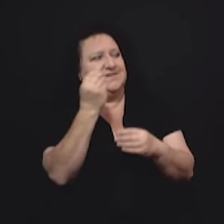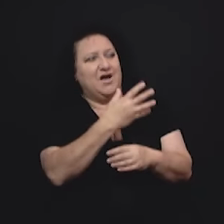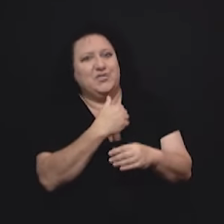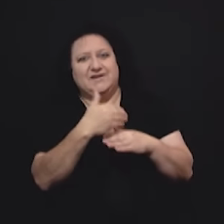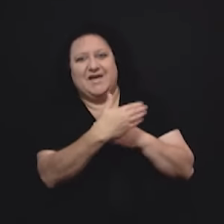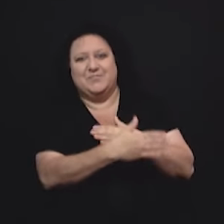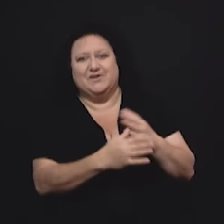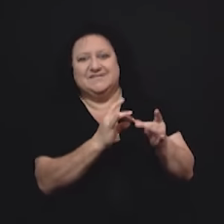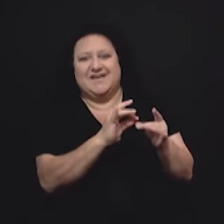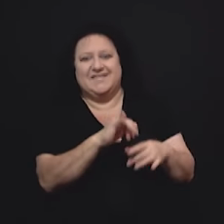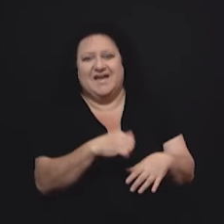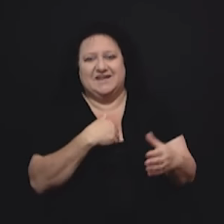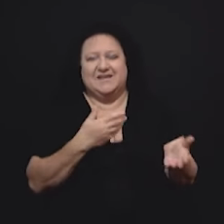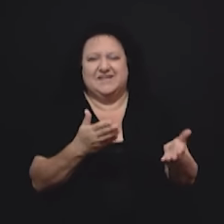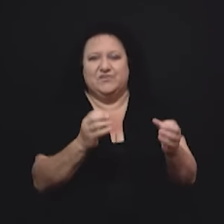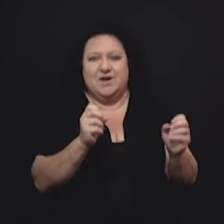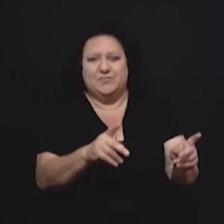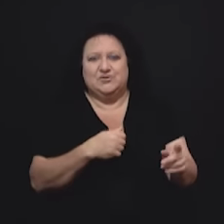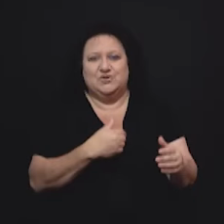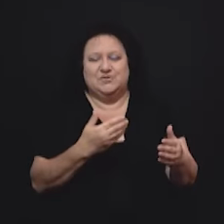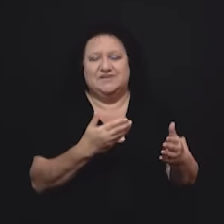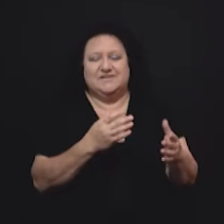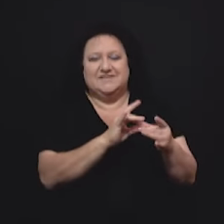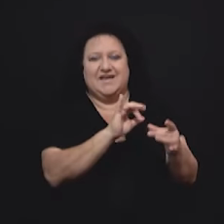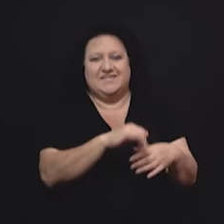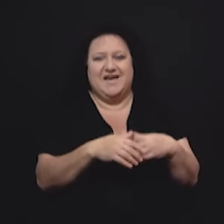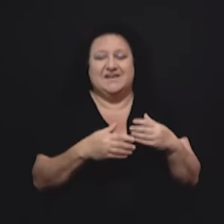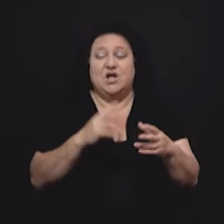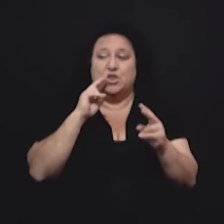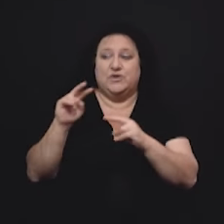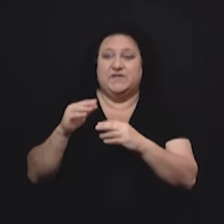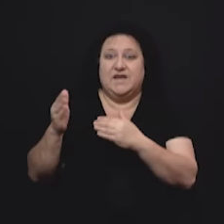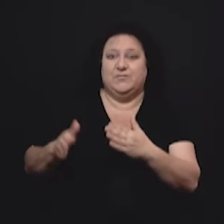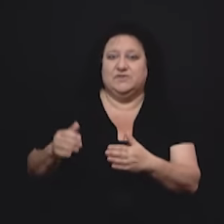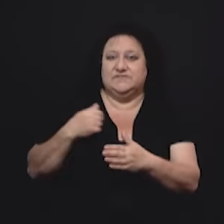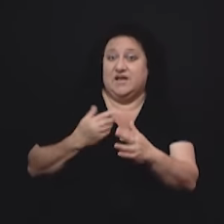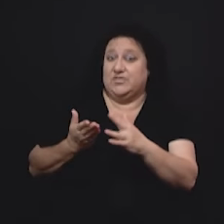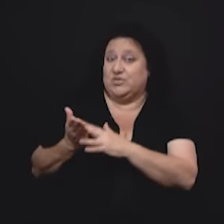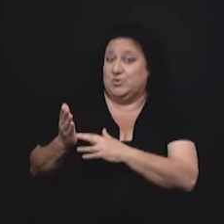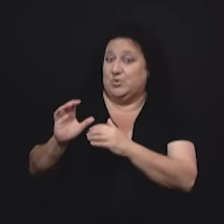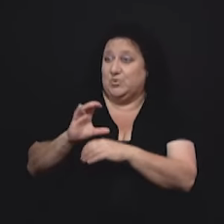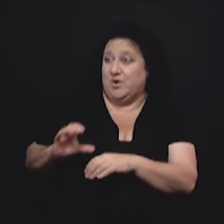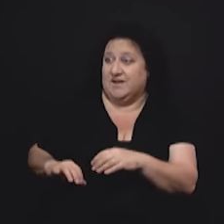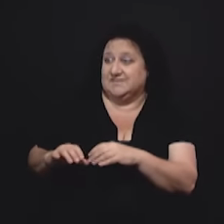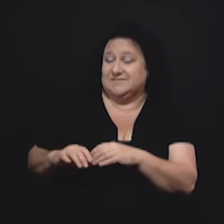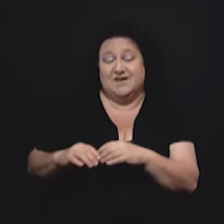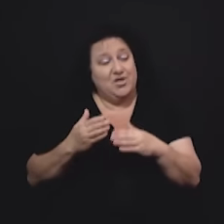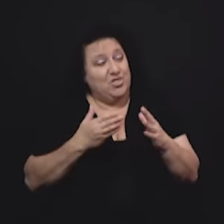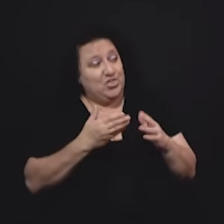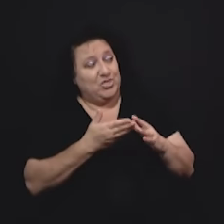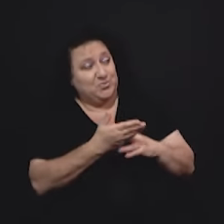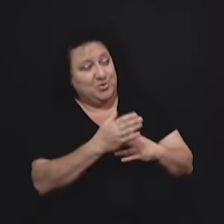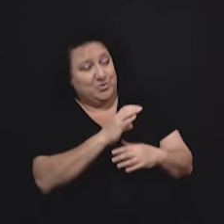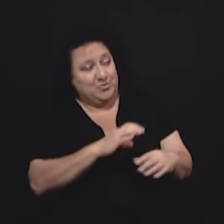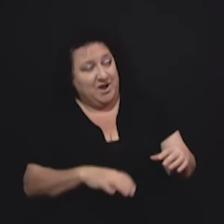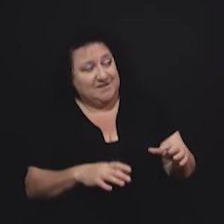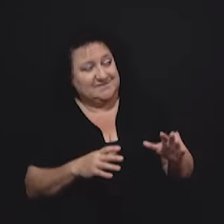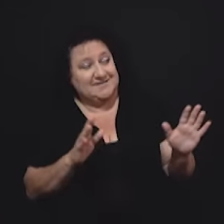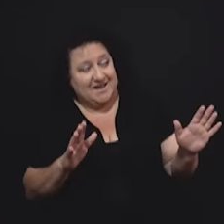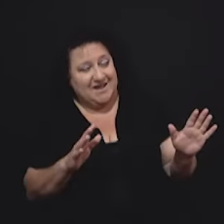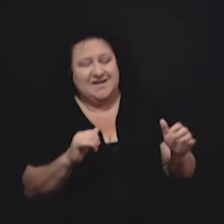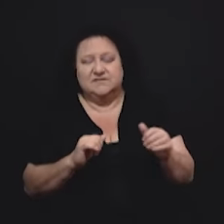say, through Christ. Very good, very good. Give yourself a pat on the back. And so last week we looked